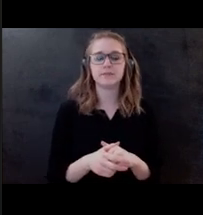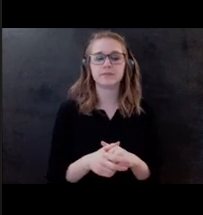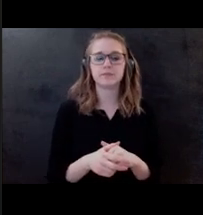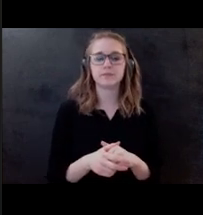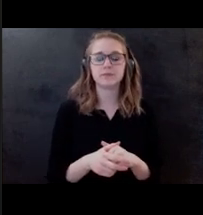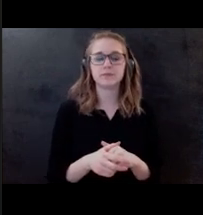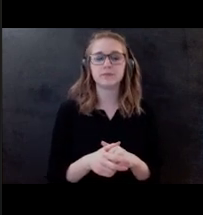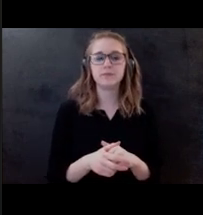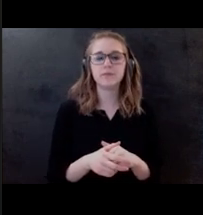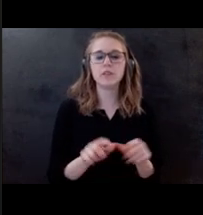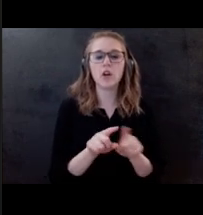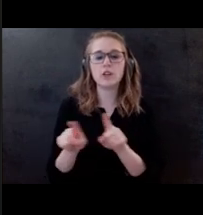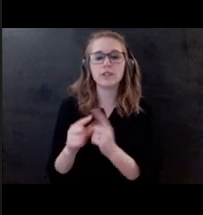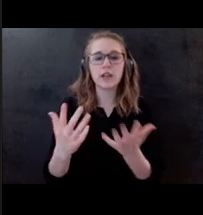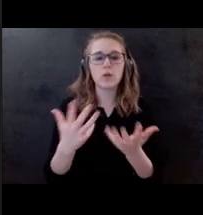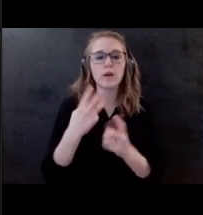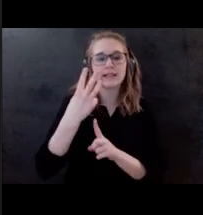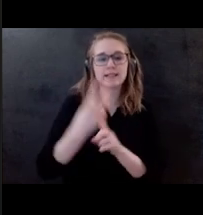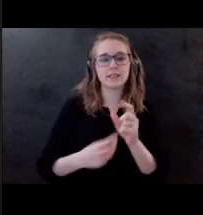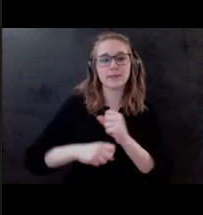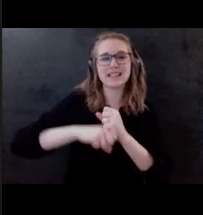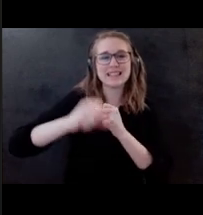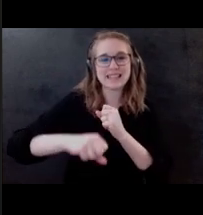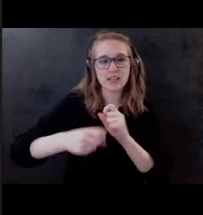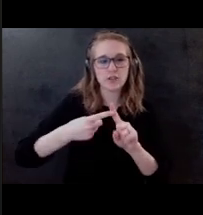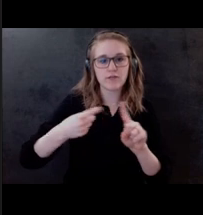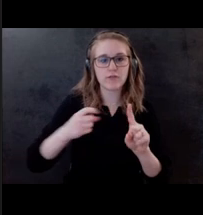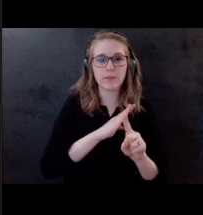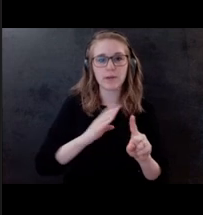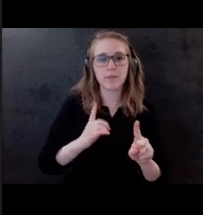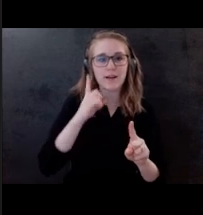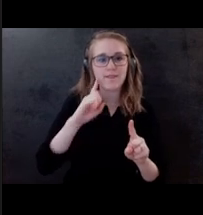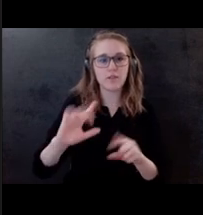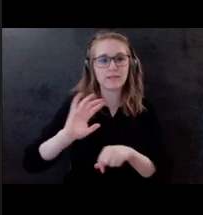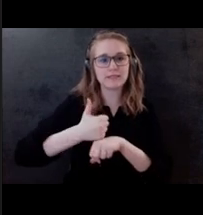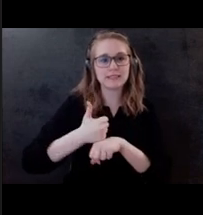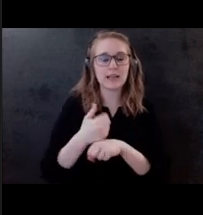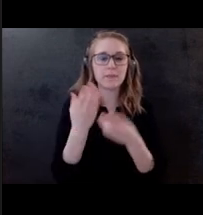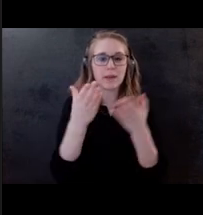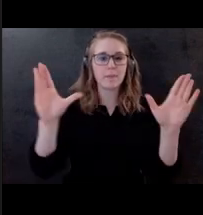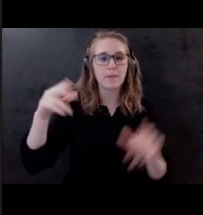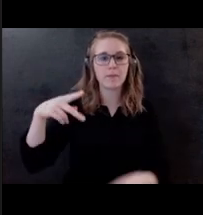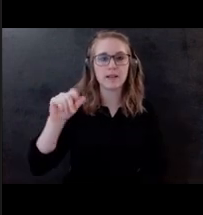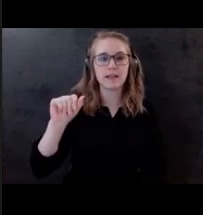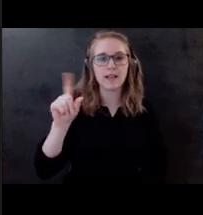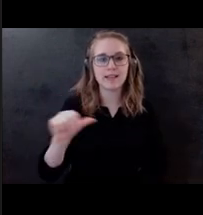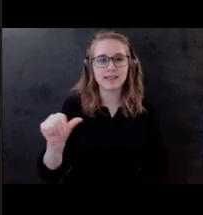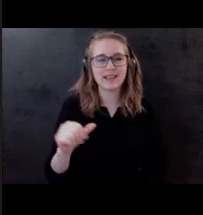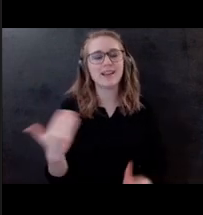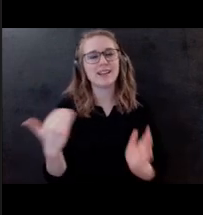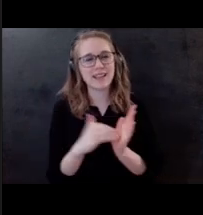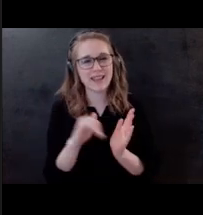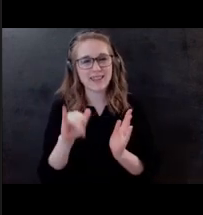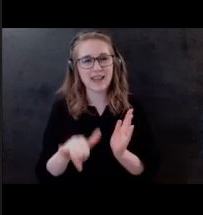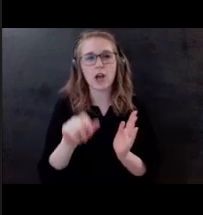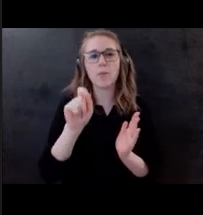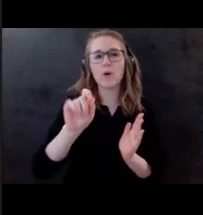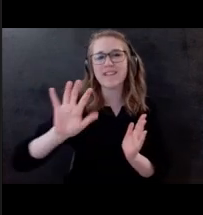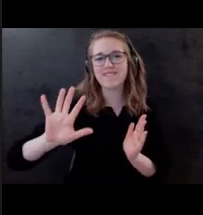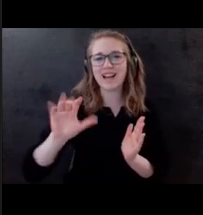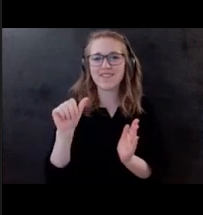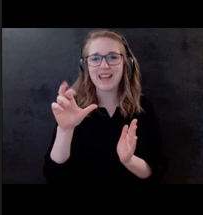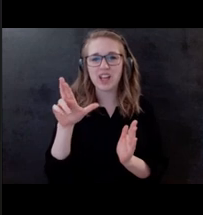developers also was seeking a 6-month extension from the board for the commencement of the public plaza. Again, this 0.5 acre of land to